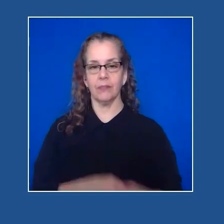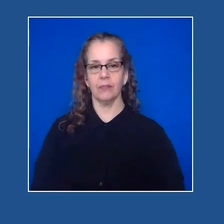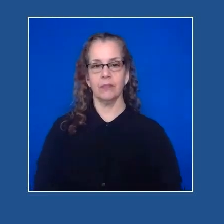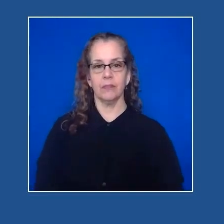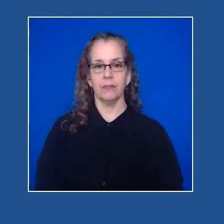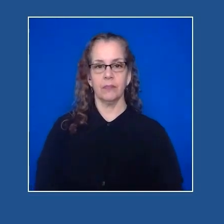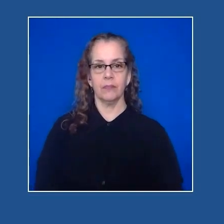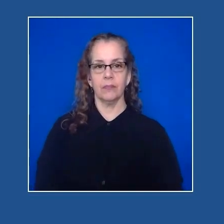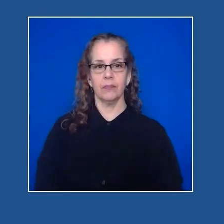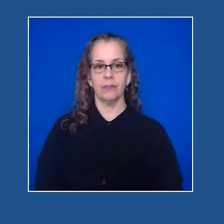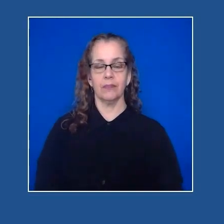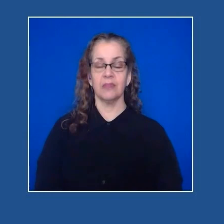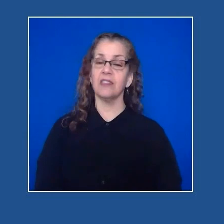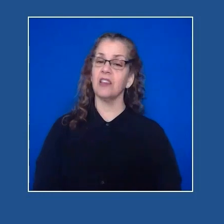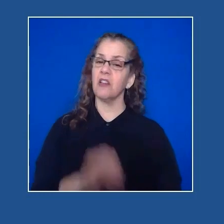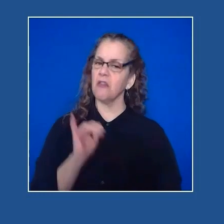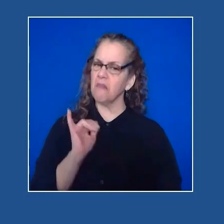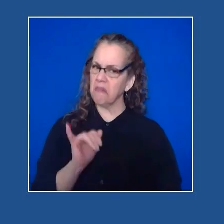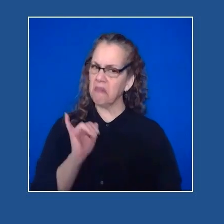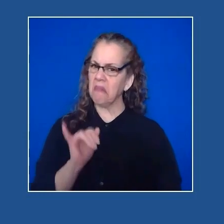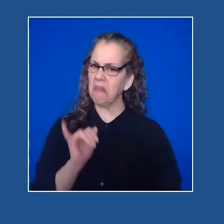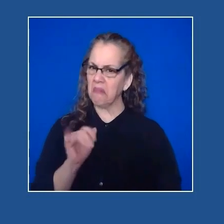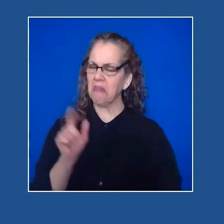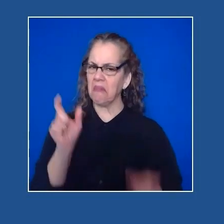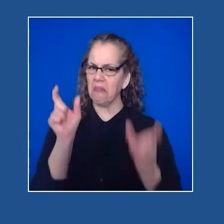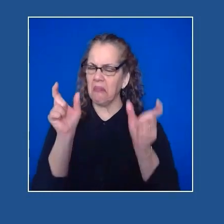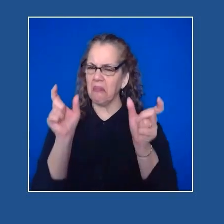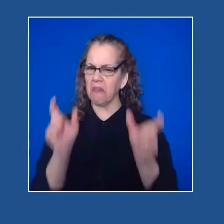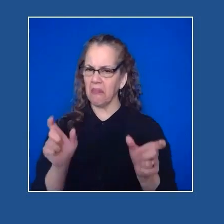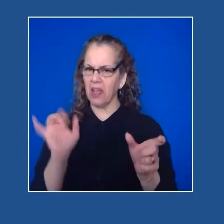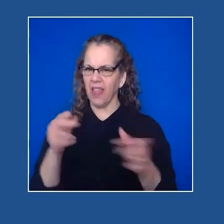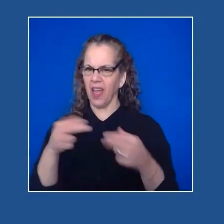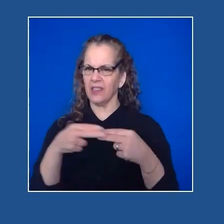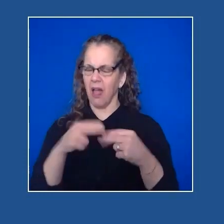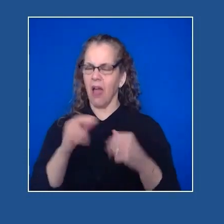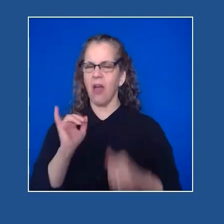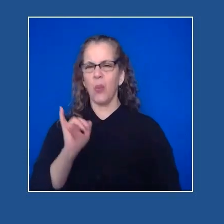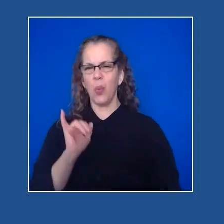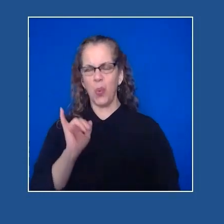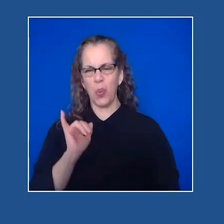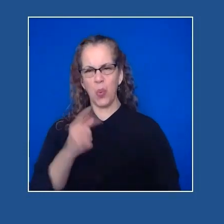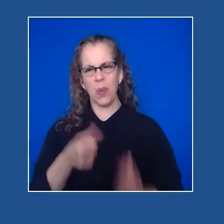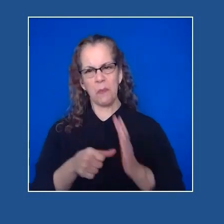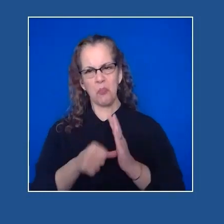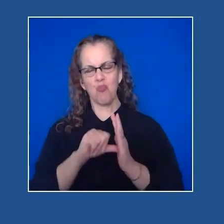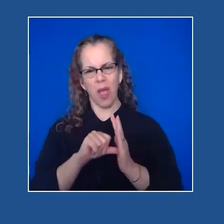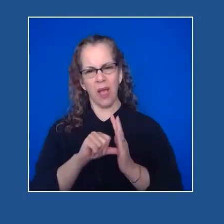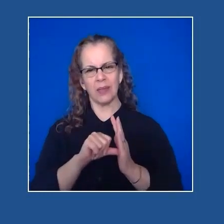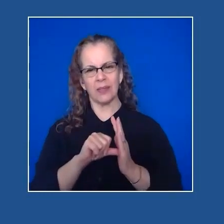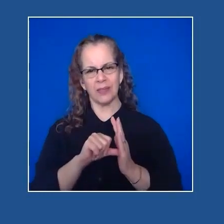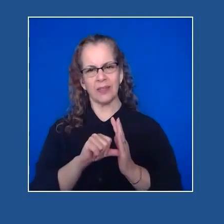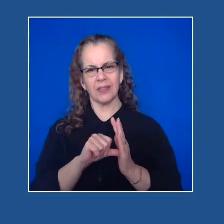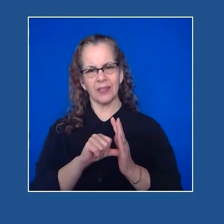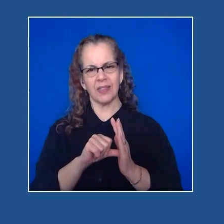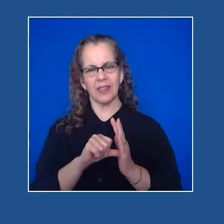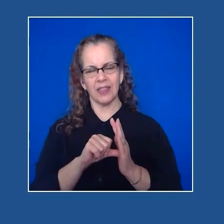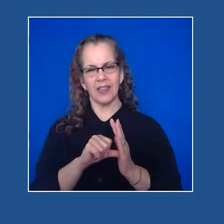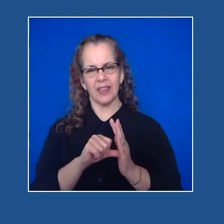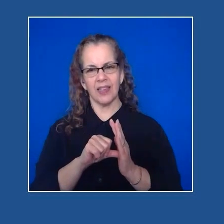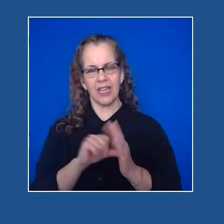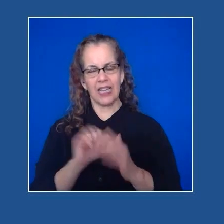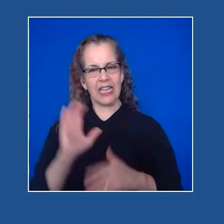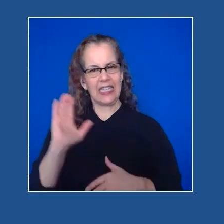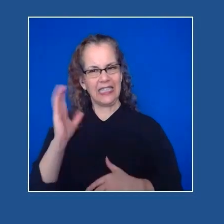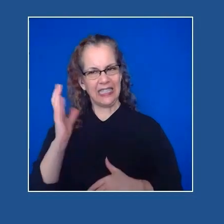we were pretty impressed by this. We were working primarily with a group of patients who really seemed like a good fit and